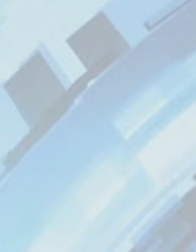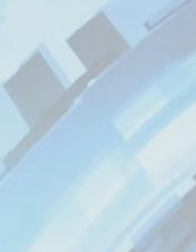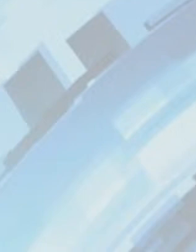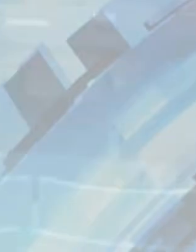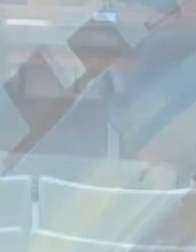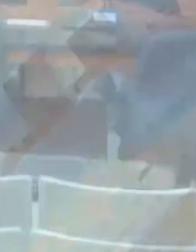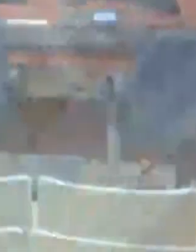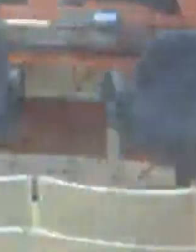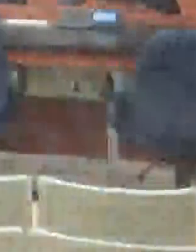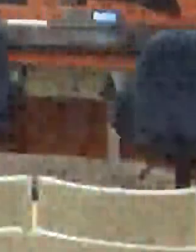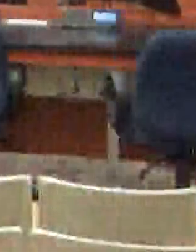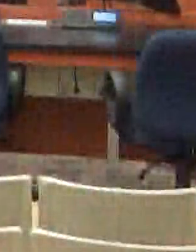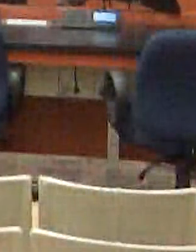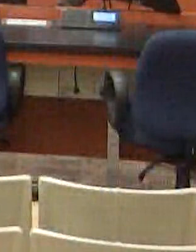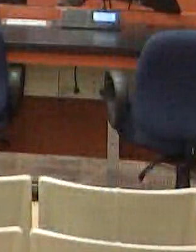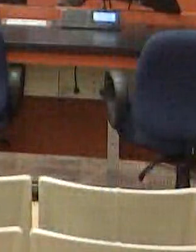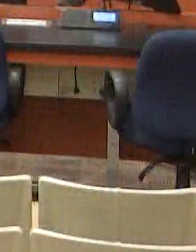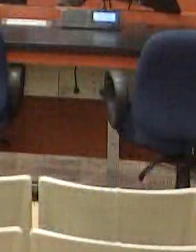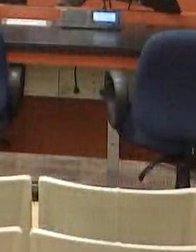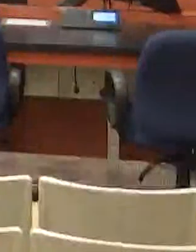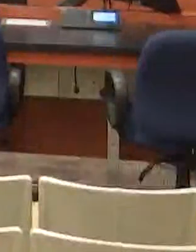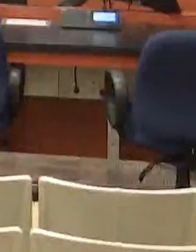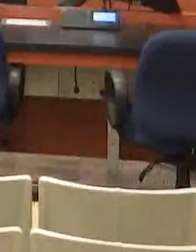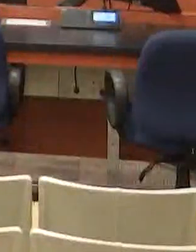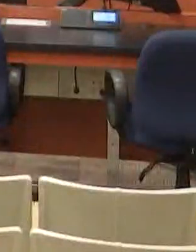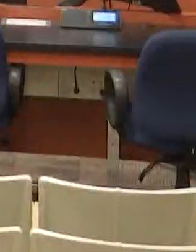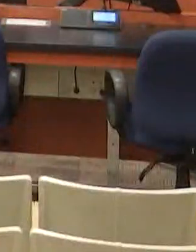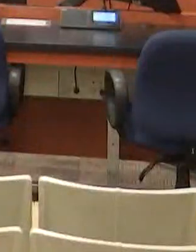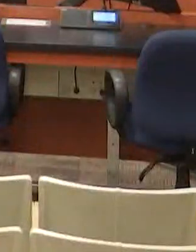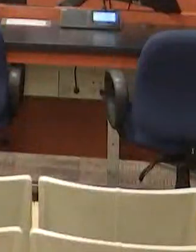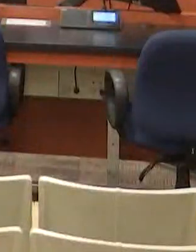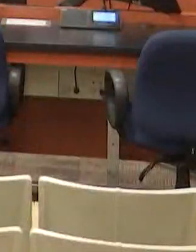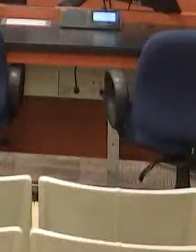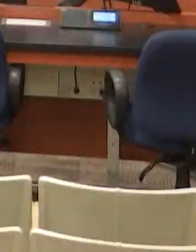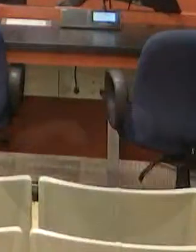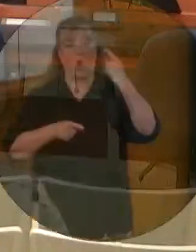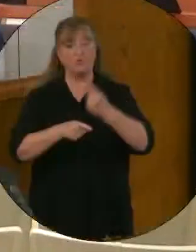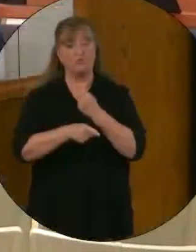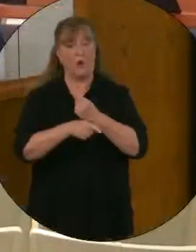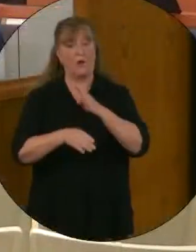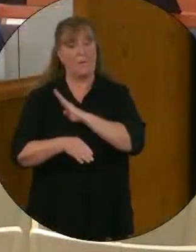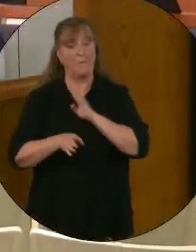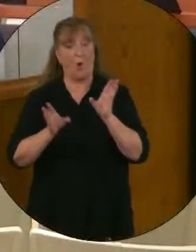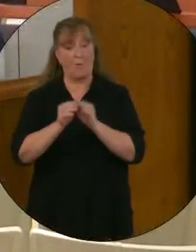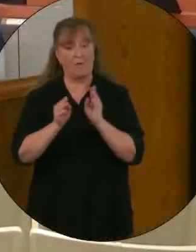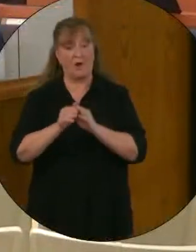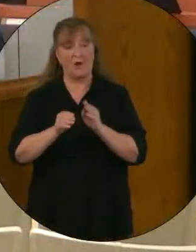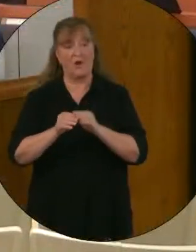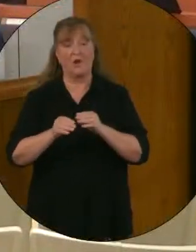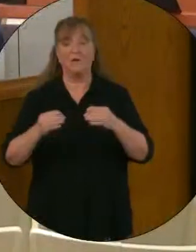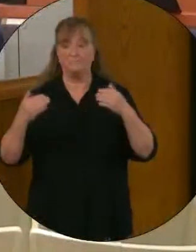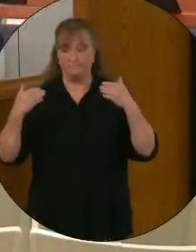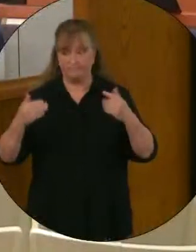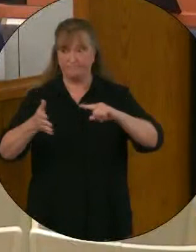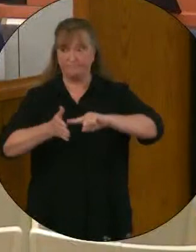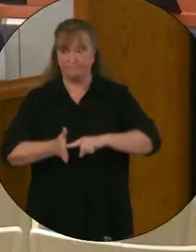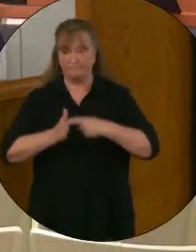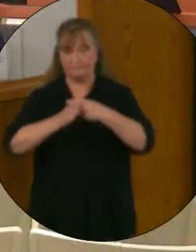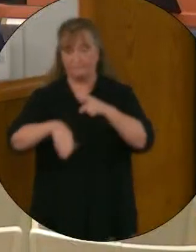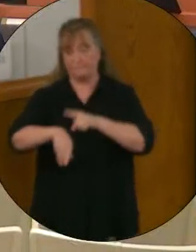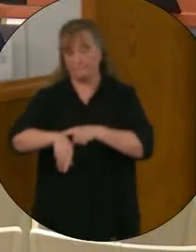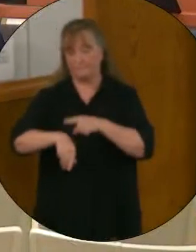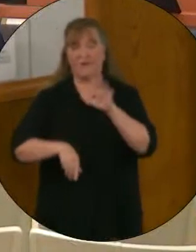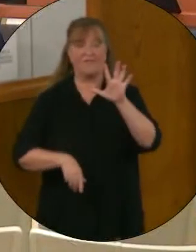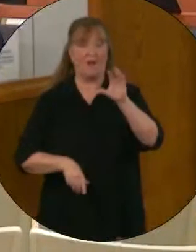I'd like to welcome everyone today. I'm President Garcia Morales, and I'd like to call this regular board meeting of June 8th to order. The time is